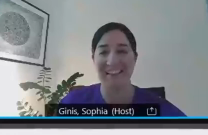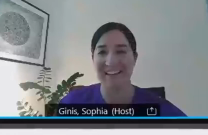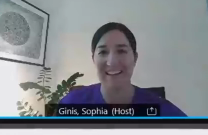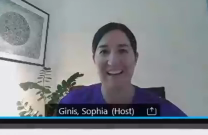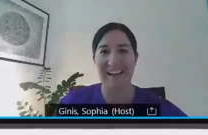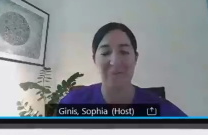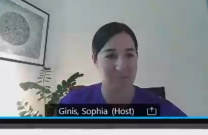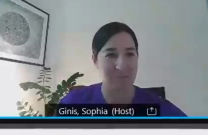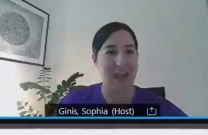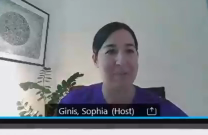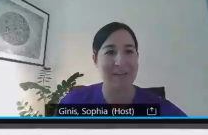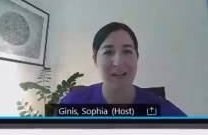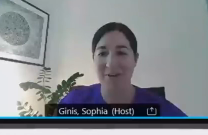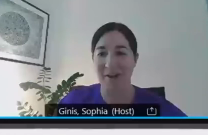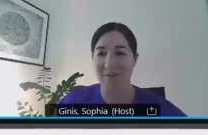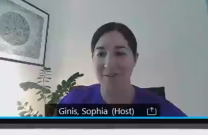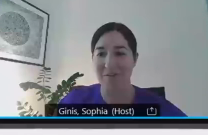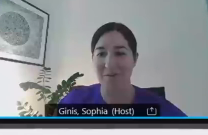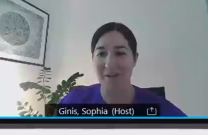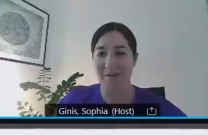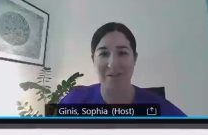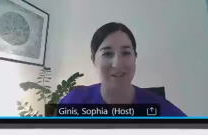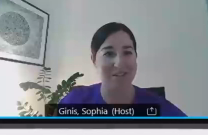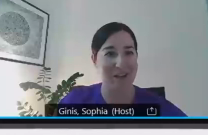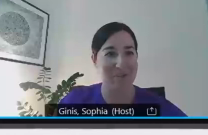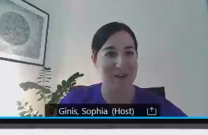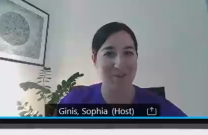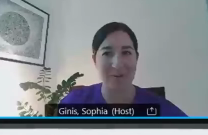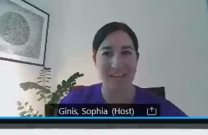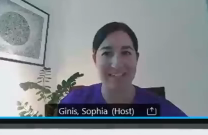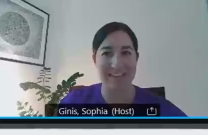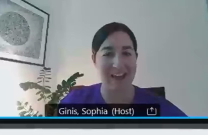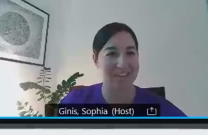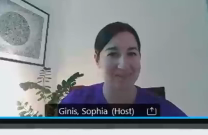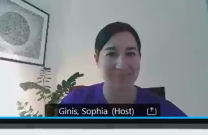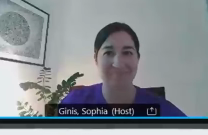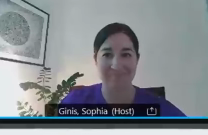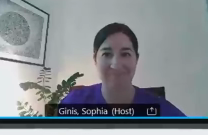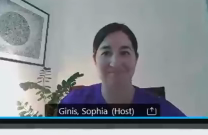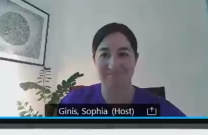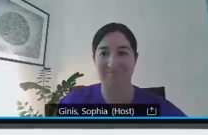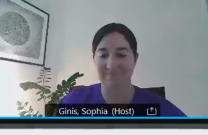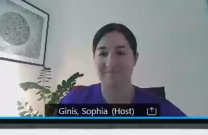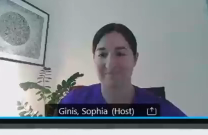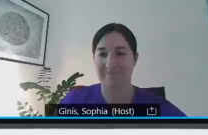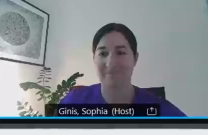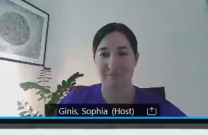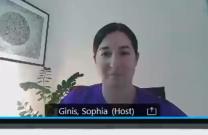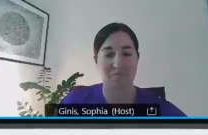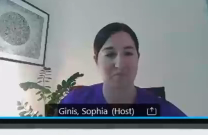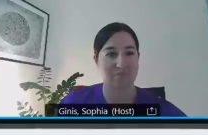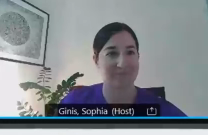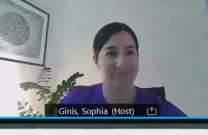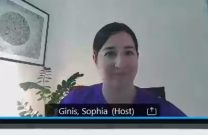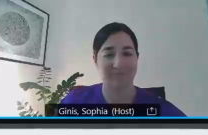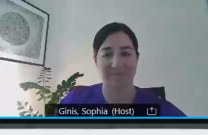always happy to come and talk with the Blue Line Coalition. Yes, whenever absolutely. you'd like to Thanks, have us. Ricardo. Good to see you here